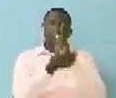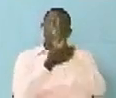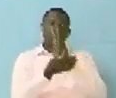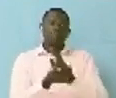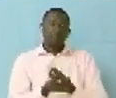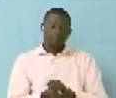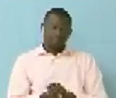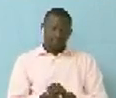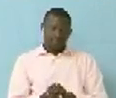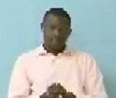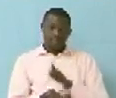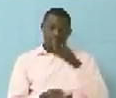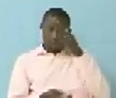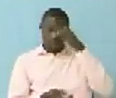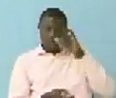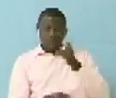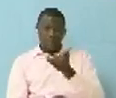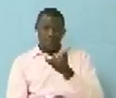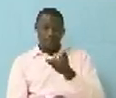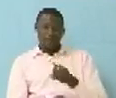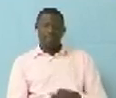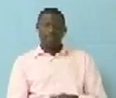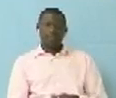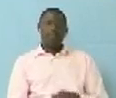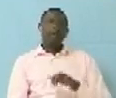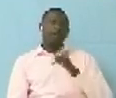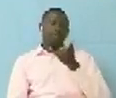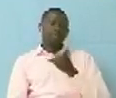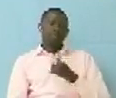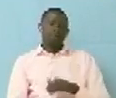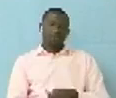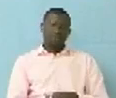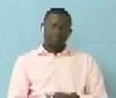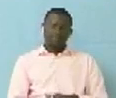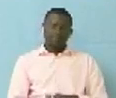Do you agree with that? I agree, Council.